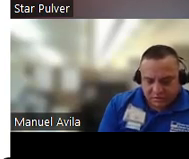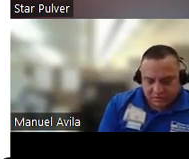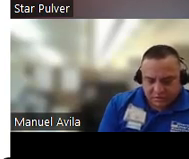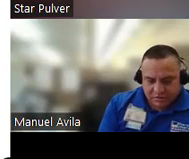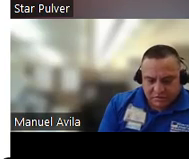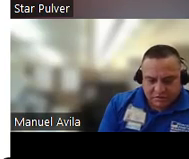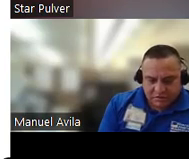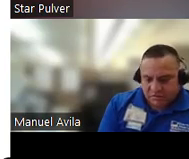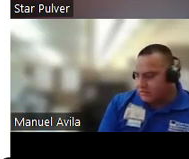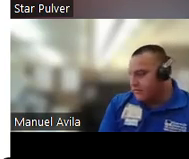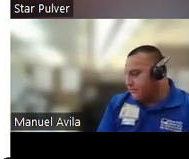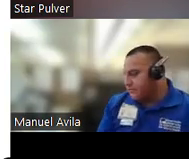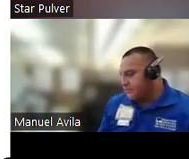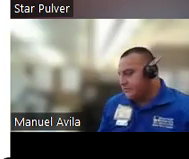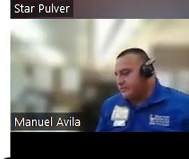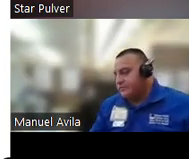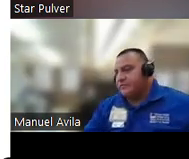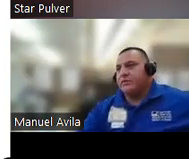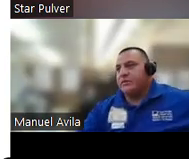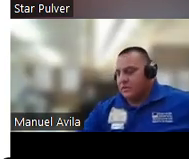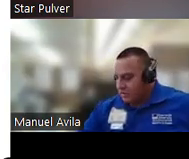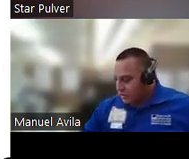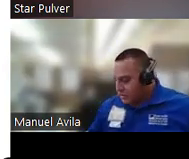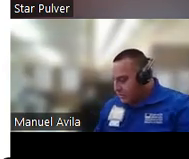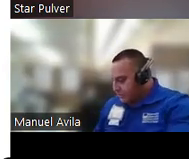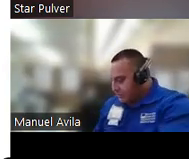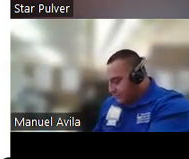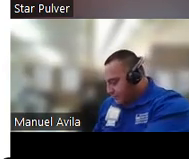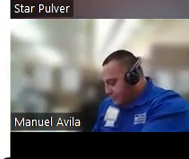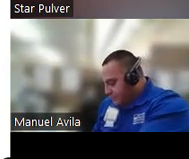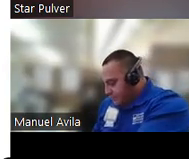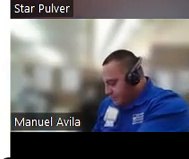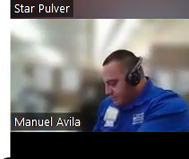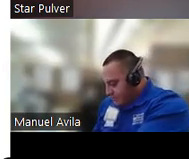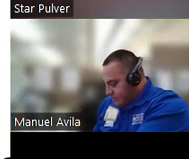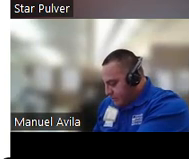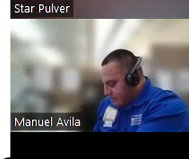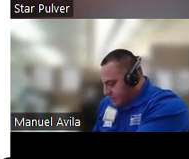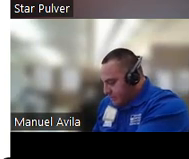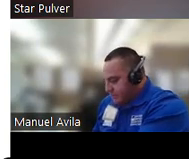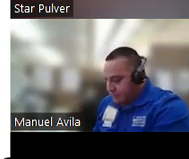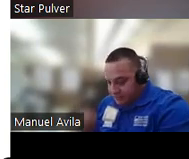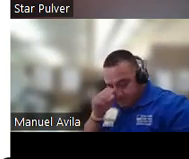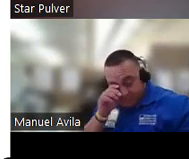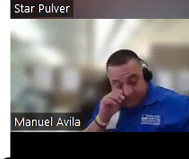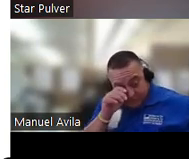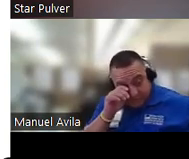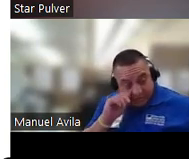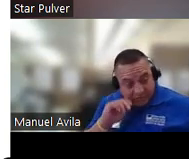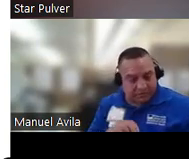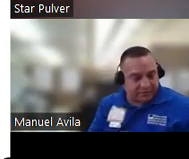Sometimes it's hard to remember, but the thing is just to apologize and then move on. Usually someone